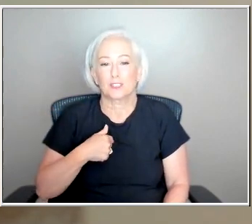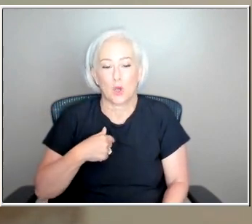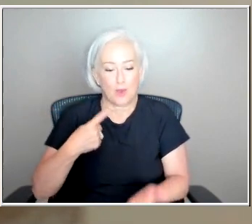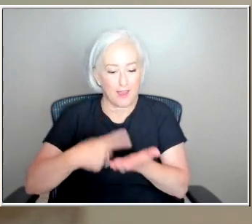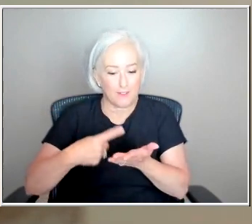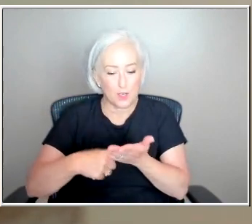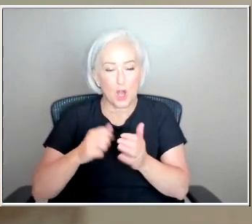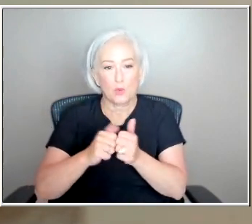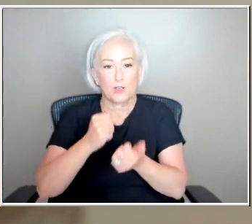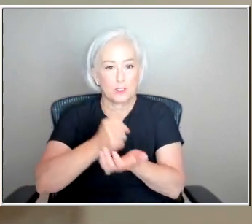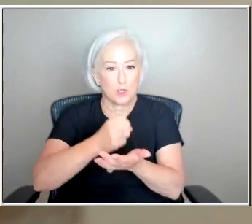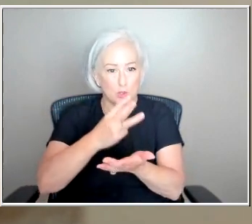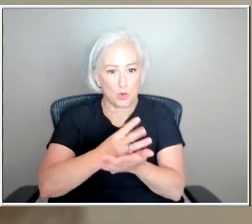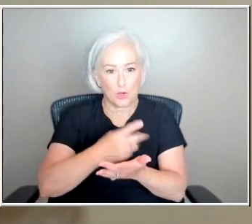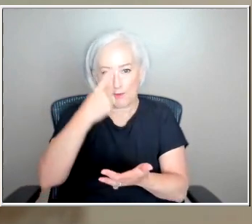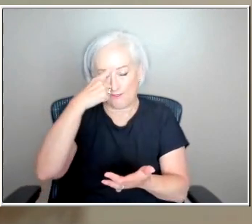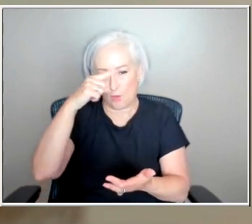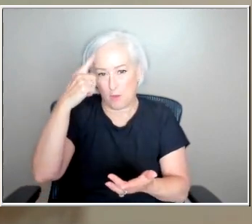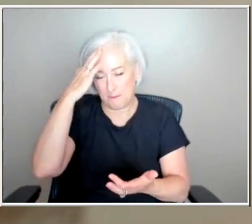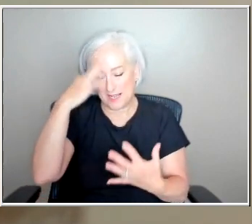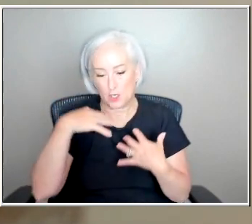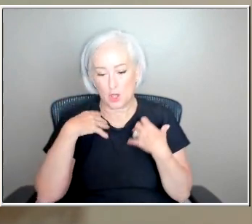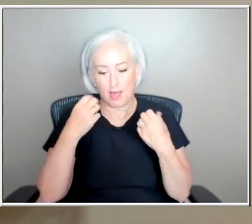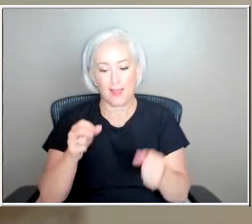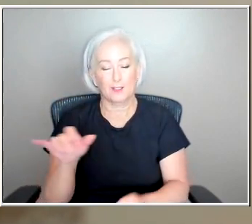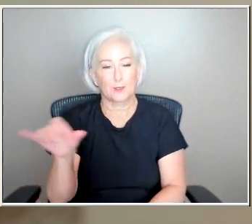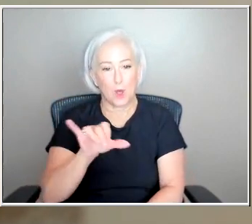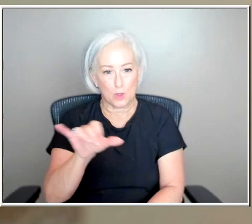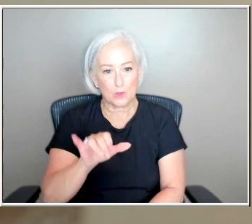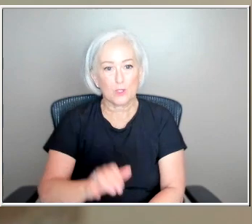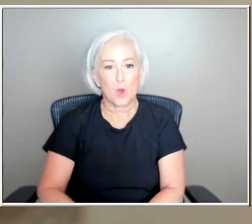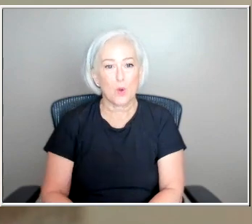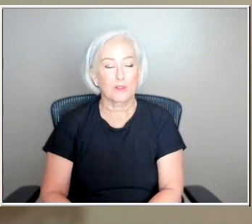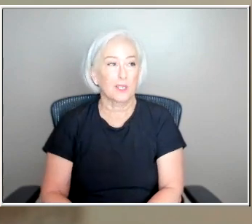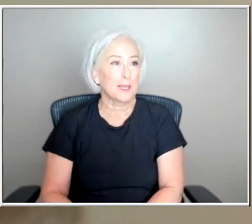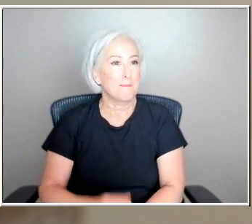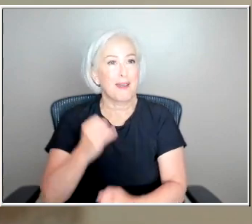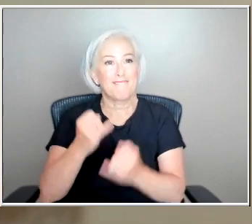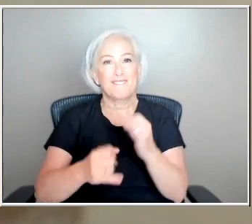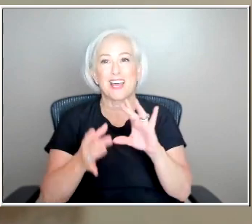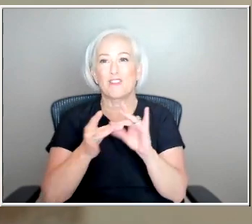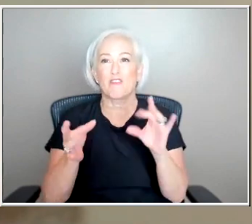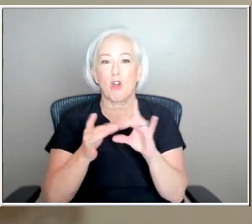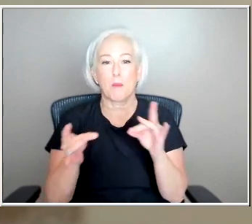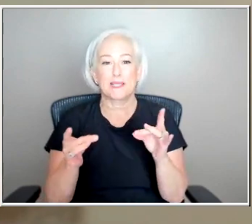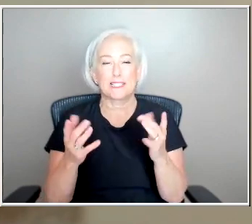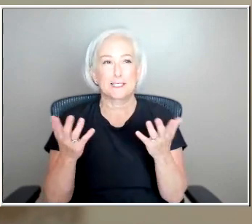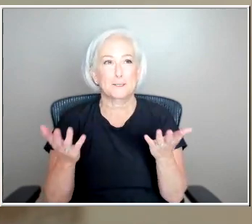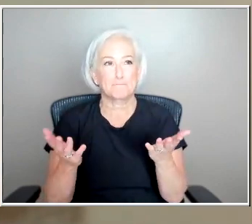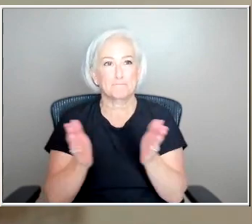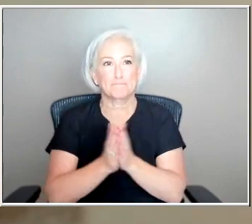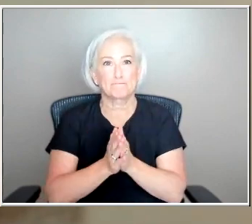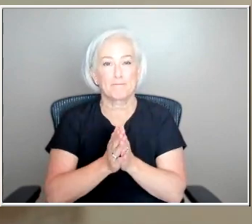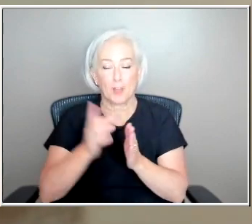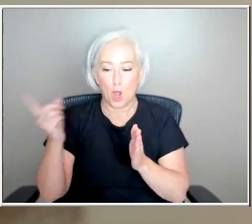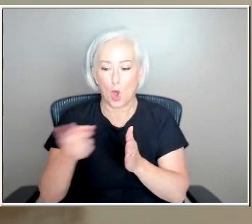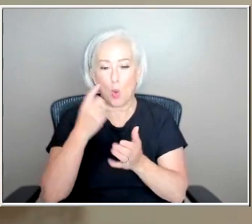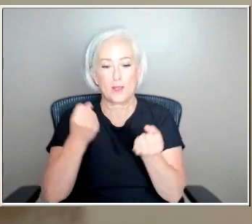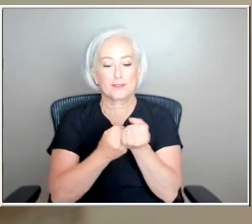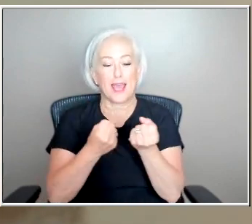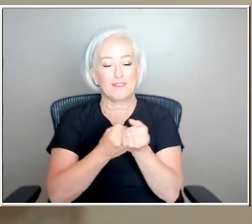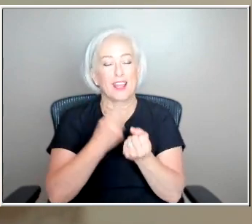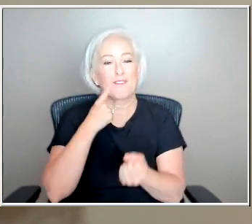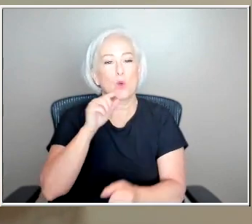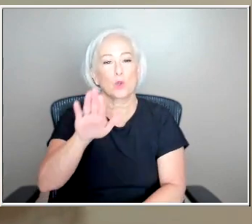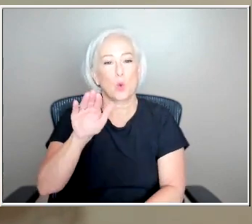because, of course, mental health is so key. But I guess for my takeaway, I would just say always advocate for your child, especially if